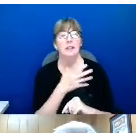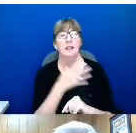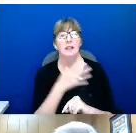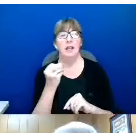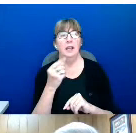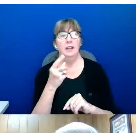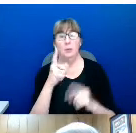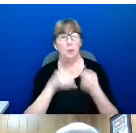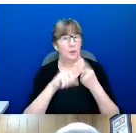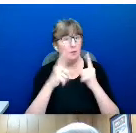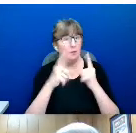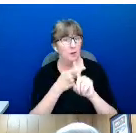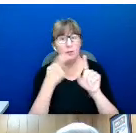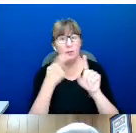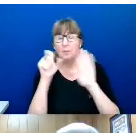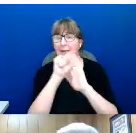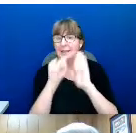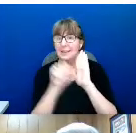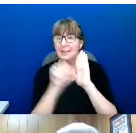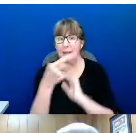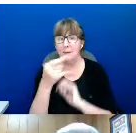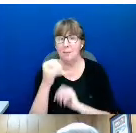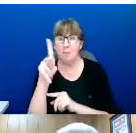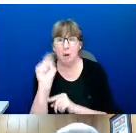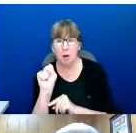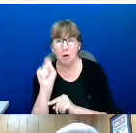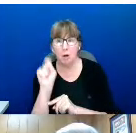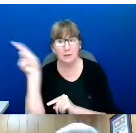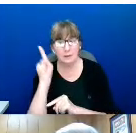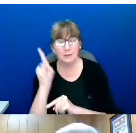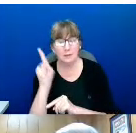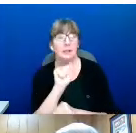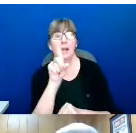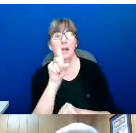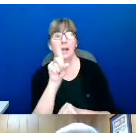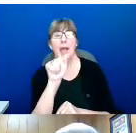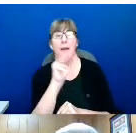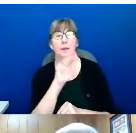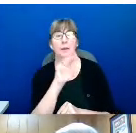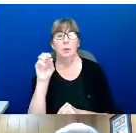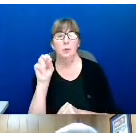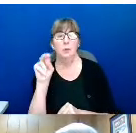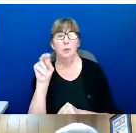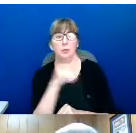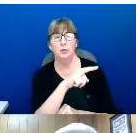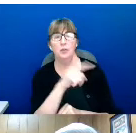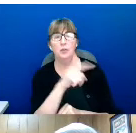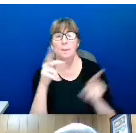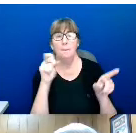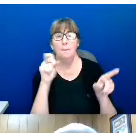state parks, and Adam Kuhn from Fayette County.